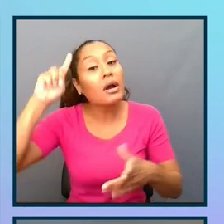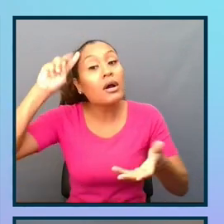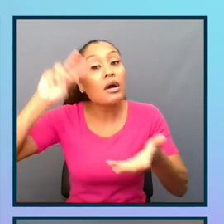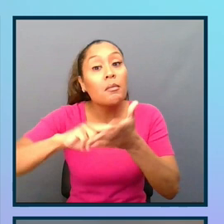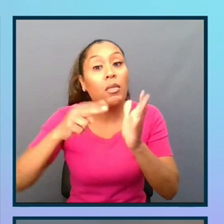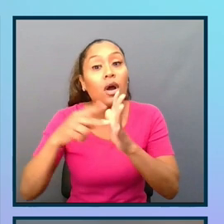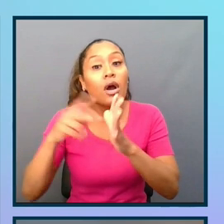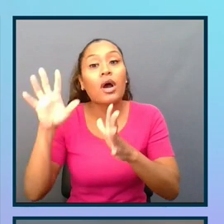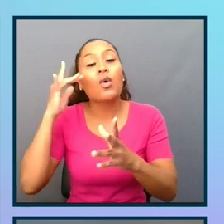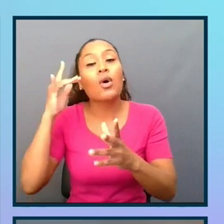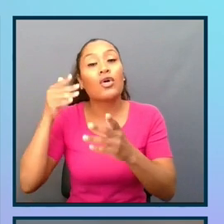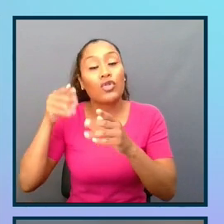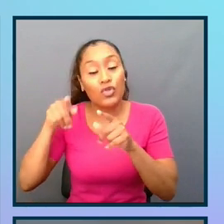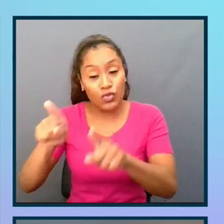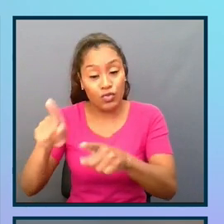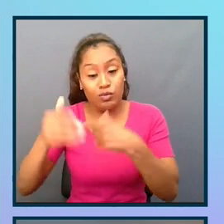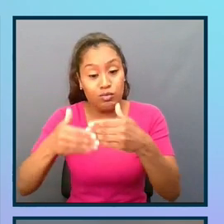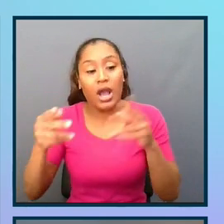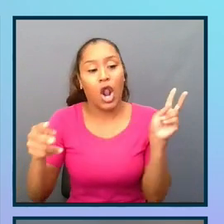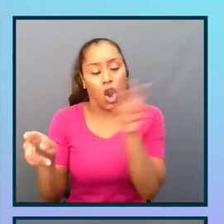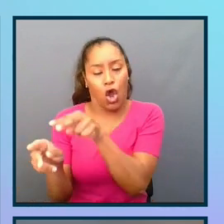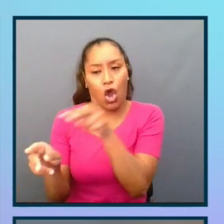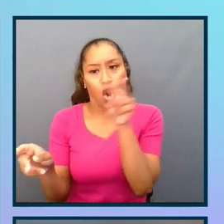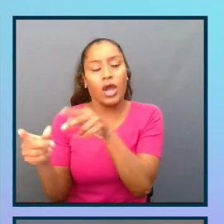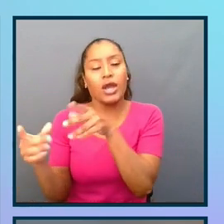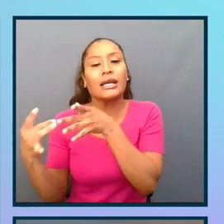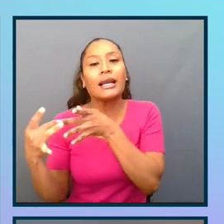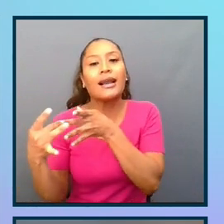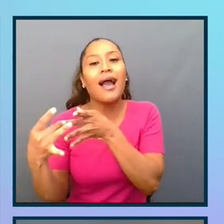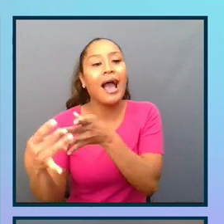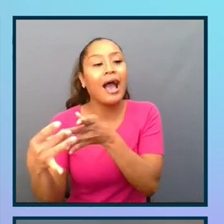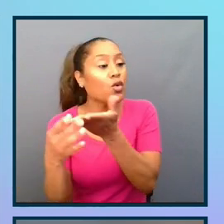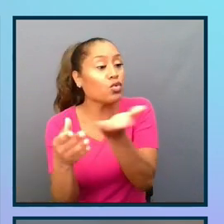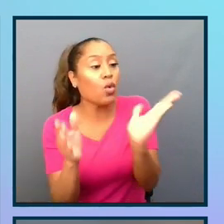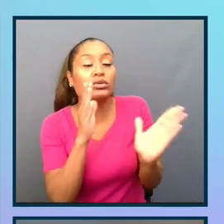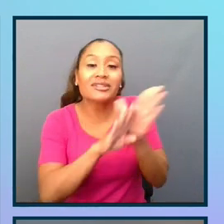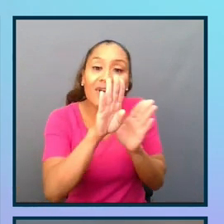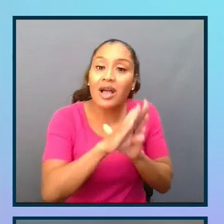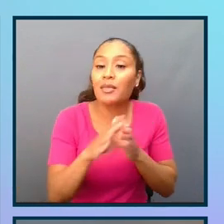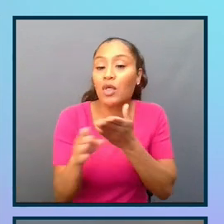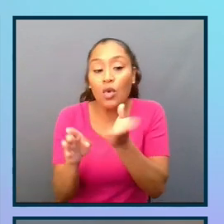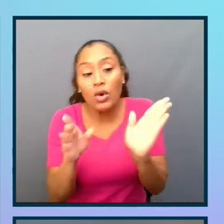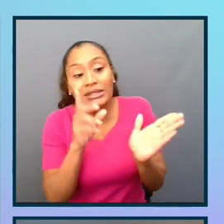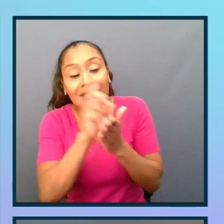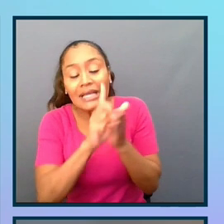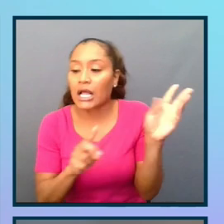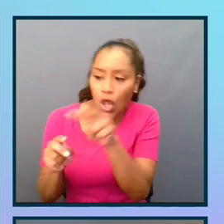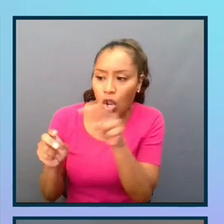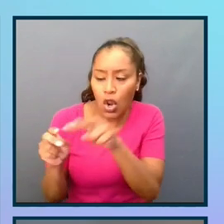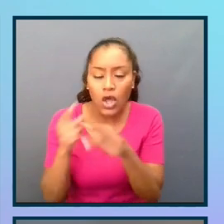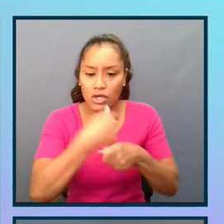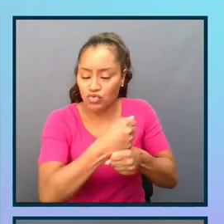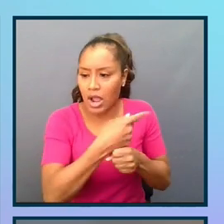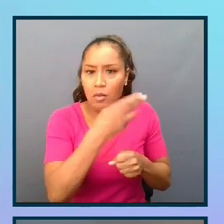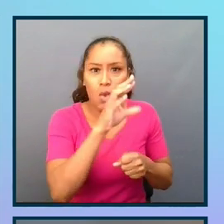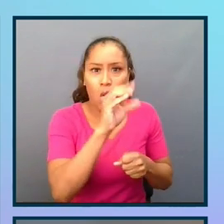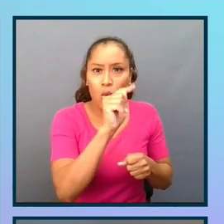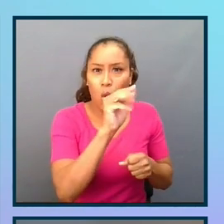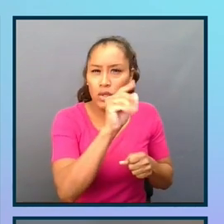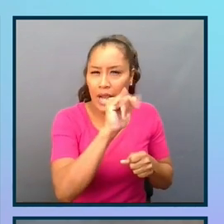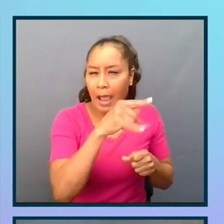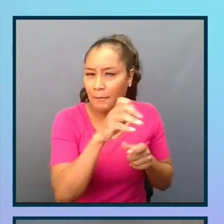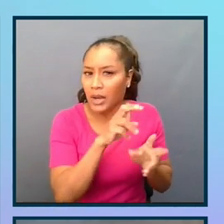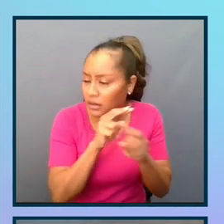referenced throughout the entire process, and it has guidance for developers and designers as they create the prototypes. We'll look at this more in a